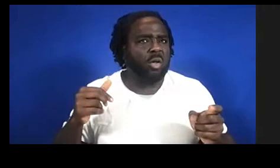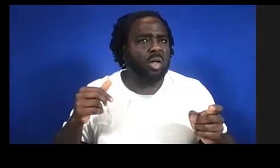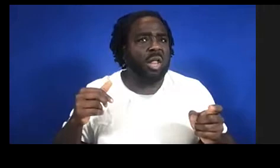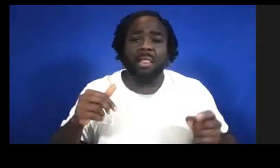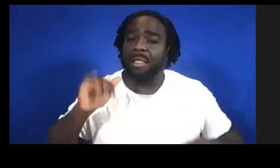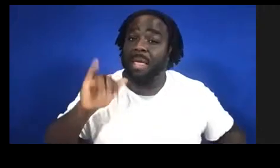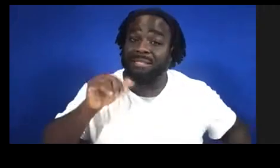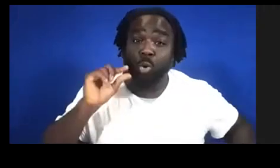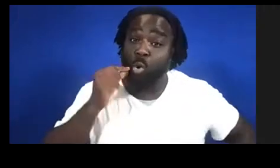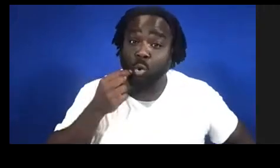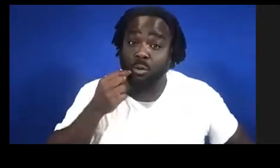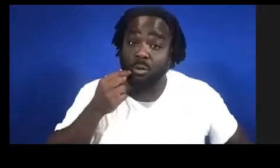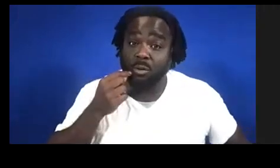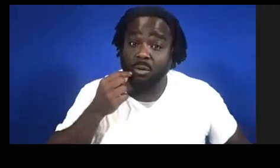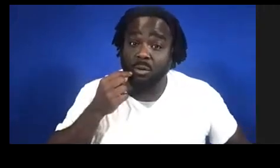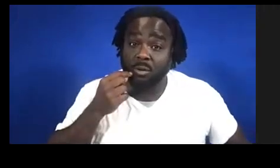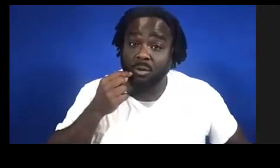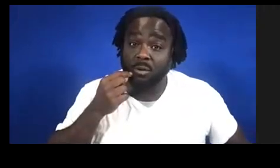My first thought was like,